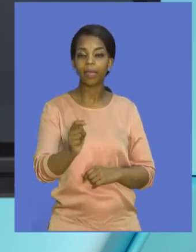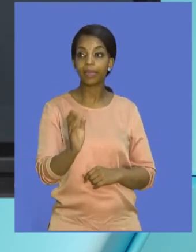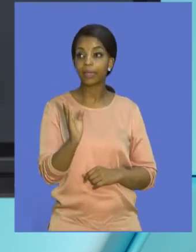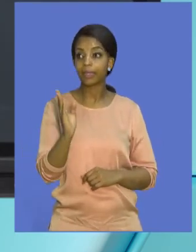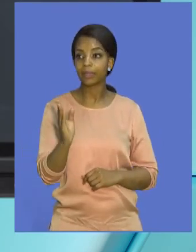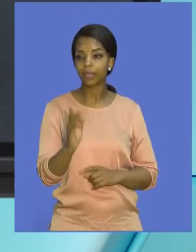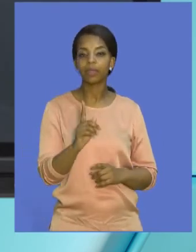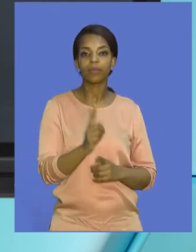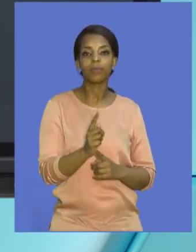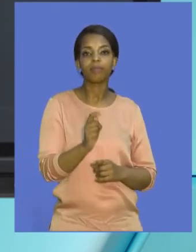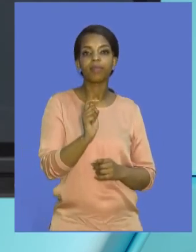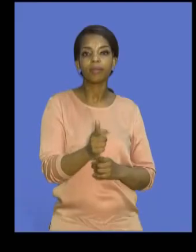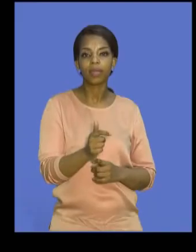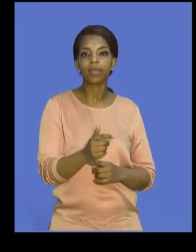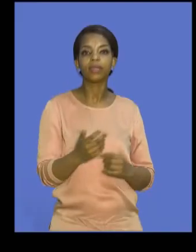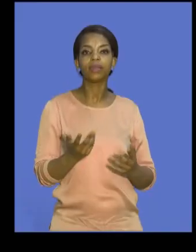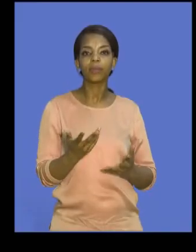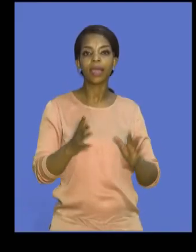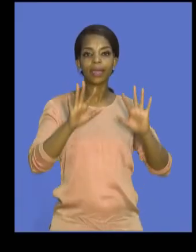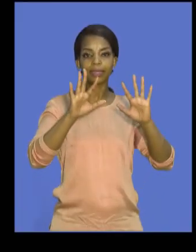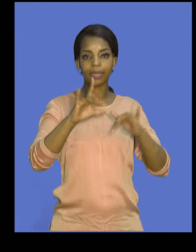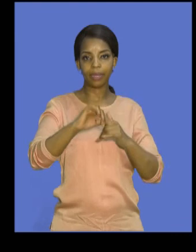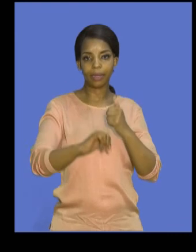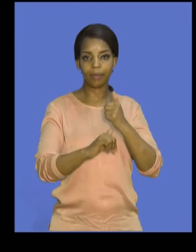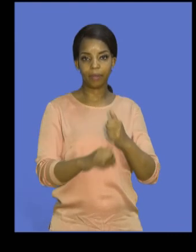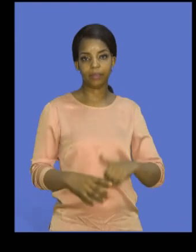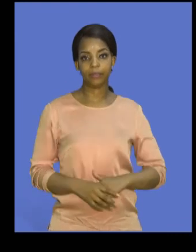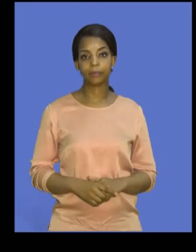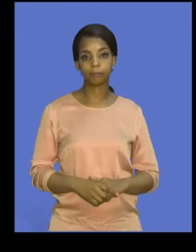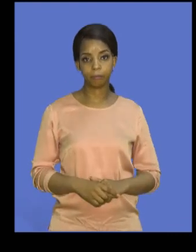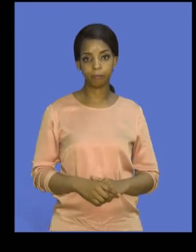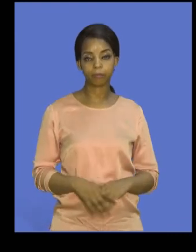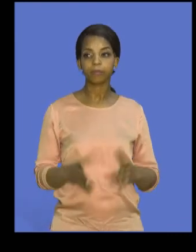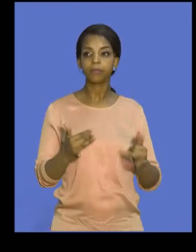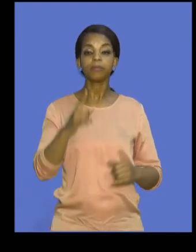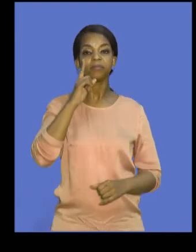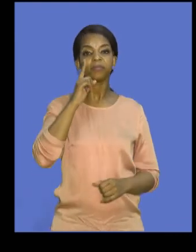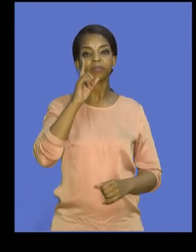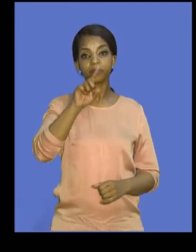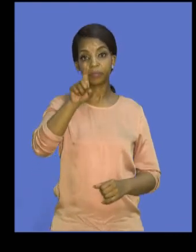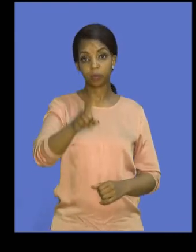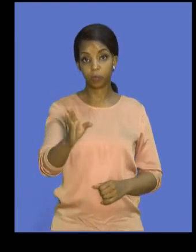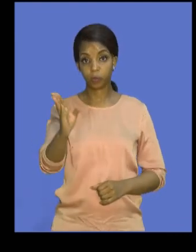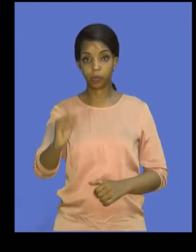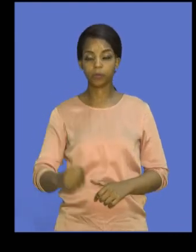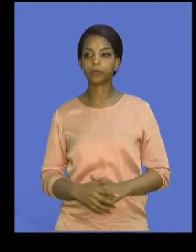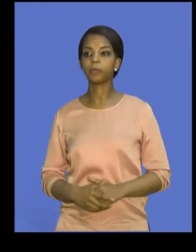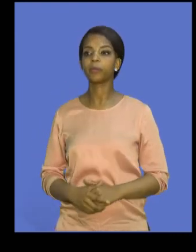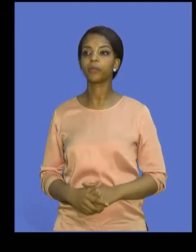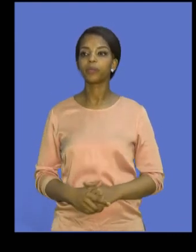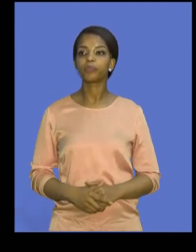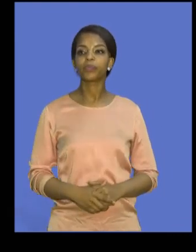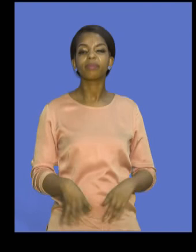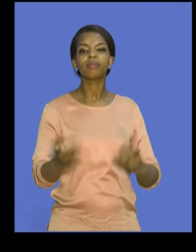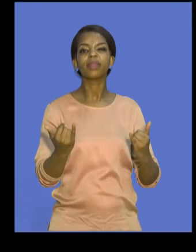it off in 10 months. So let's quickly just look at that question, right? So the first question says, how much